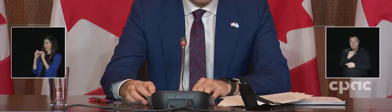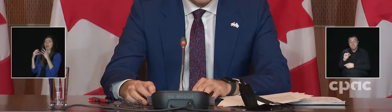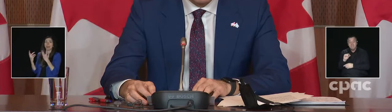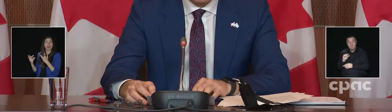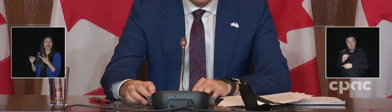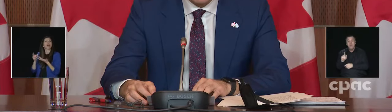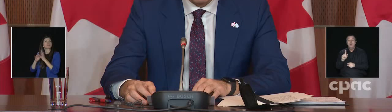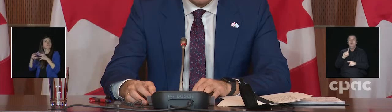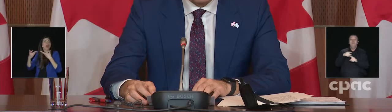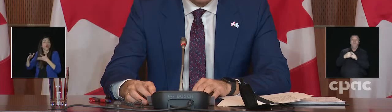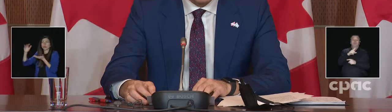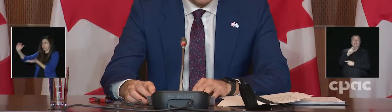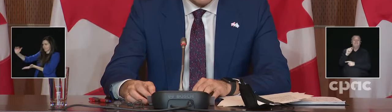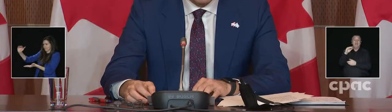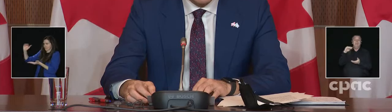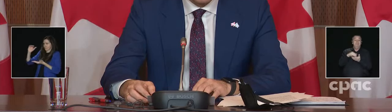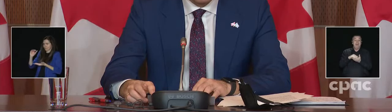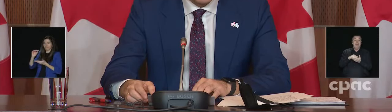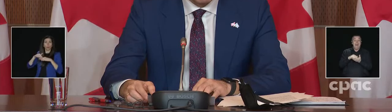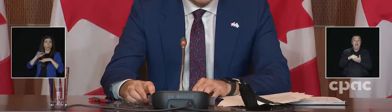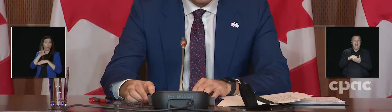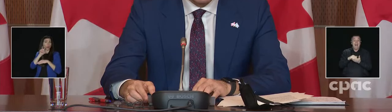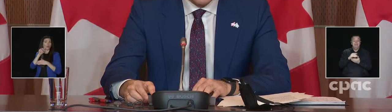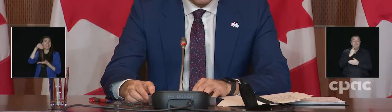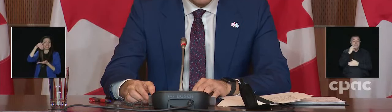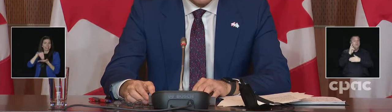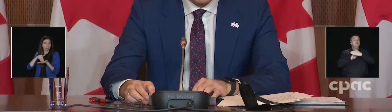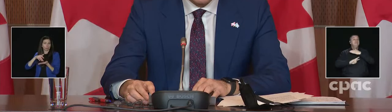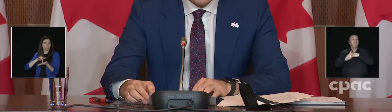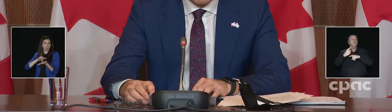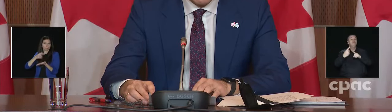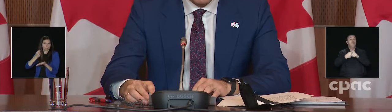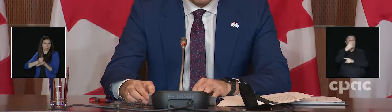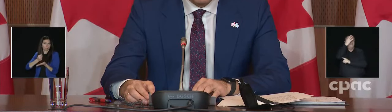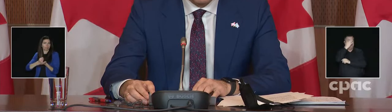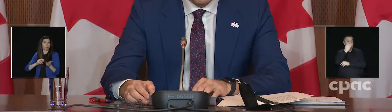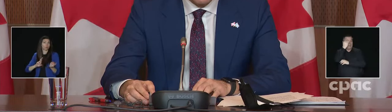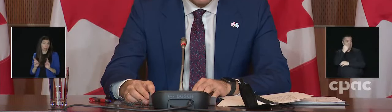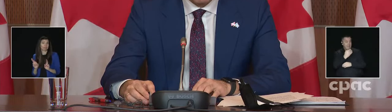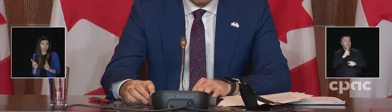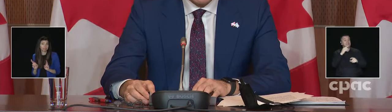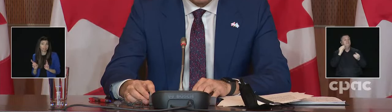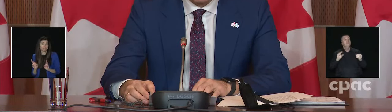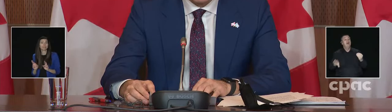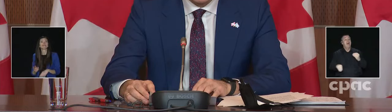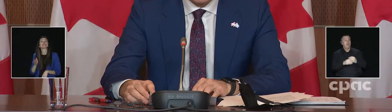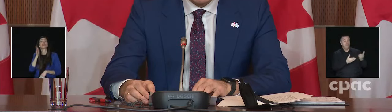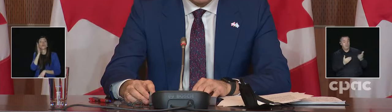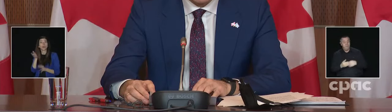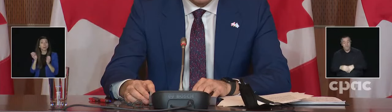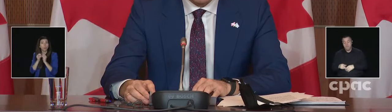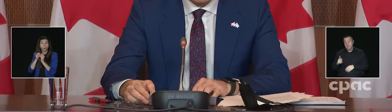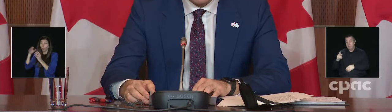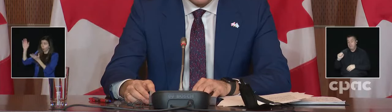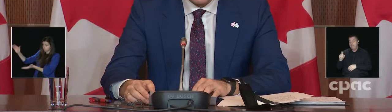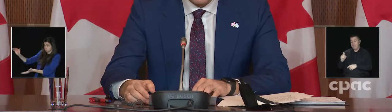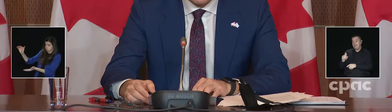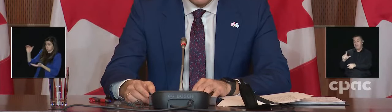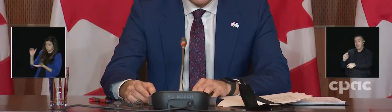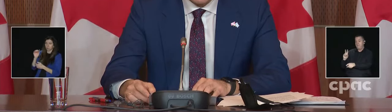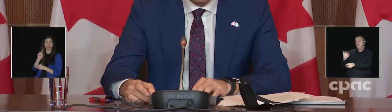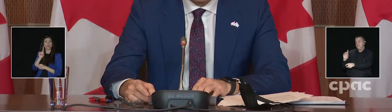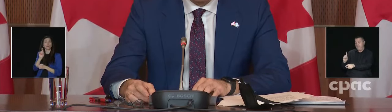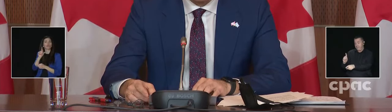plus de 120 000 traitements dont la livraison est prévue en février et en mars. Paxlovid ayant maintenant été